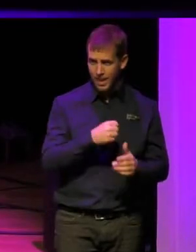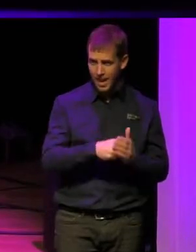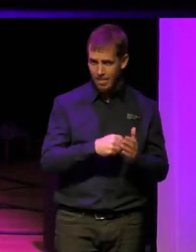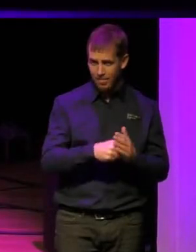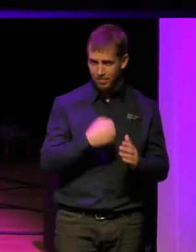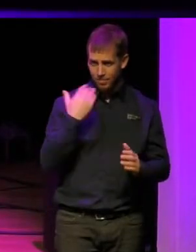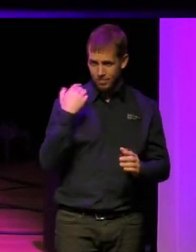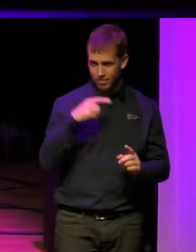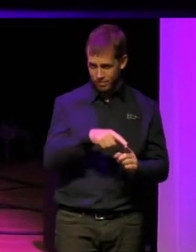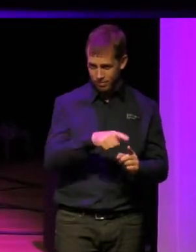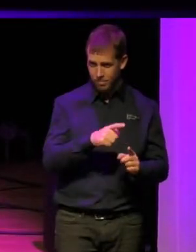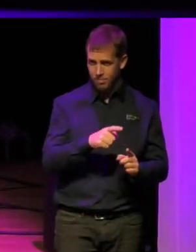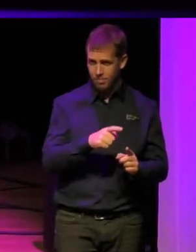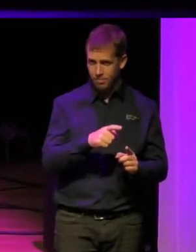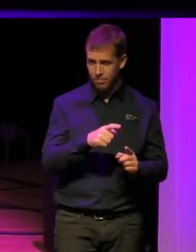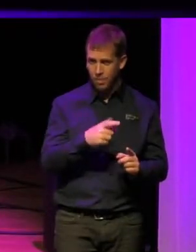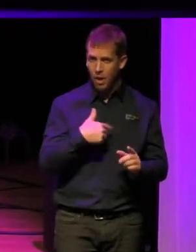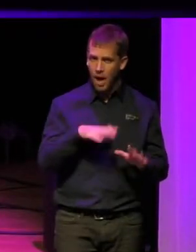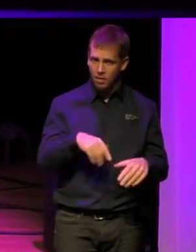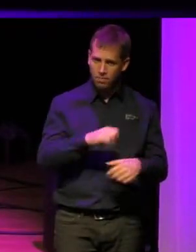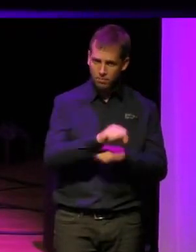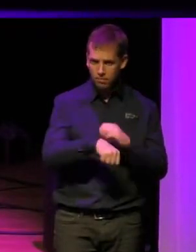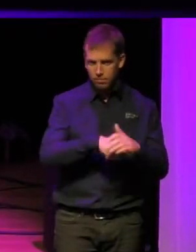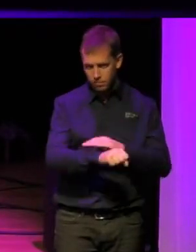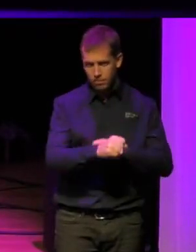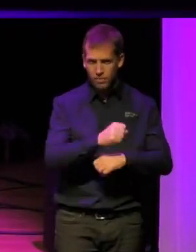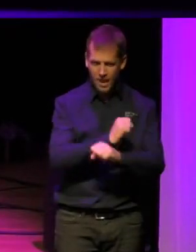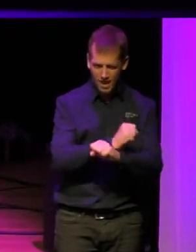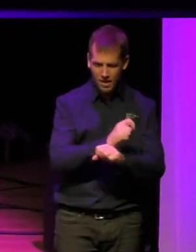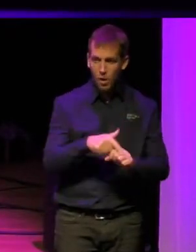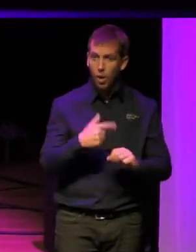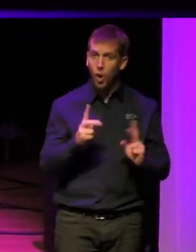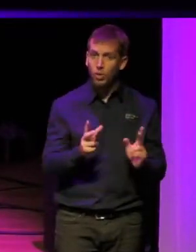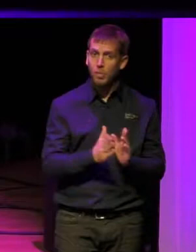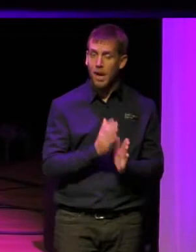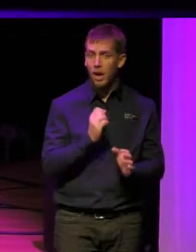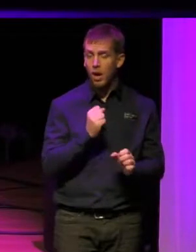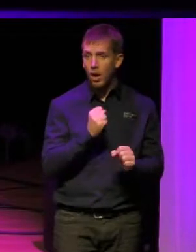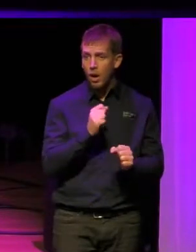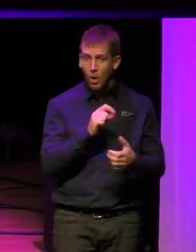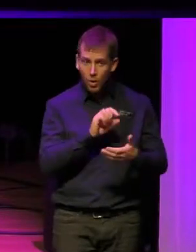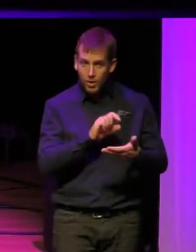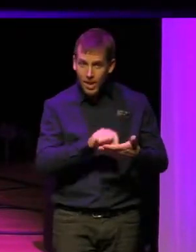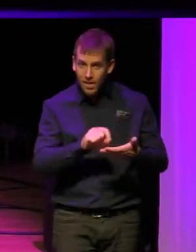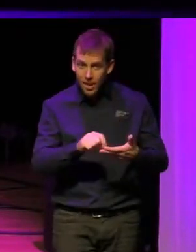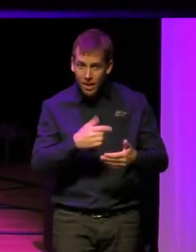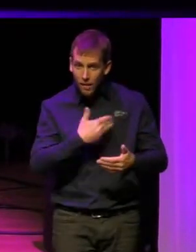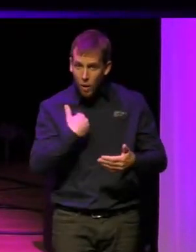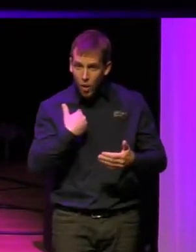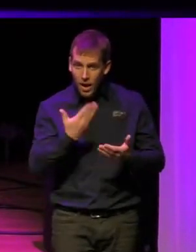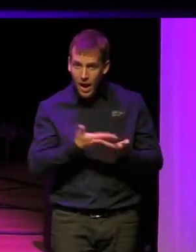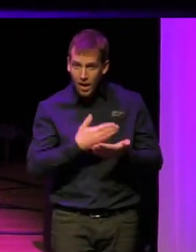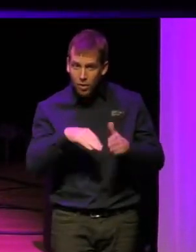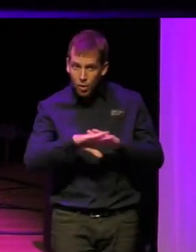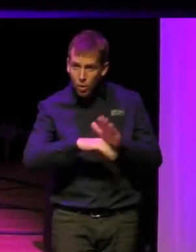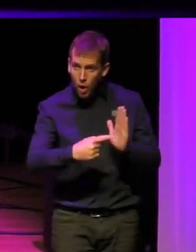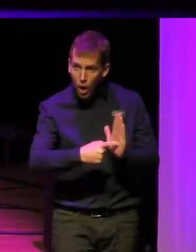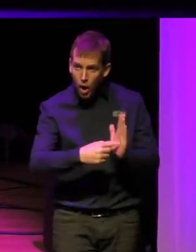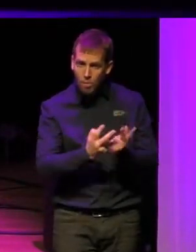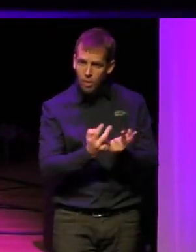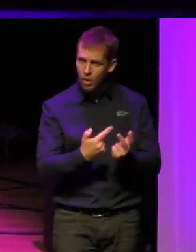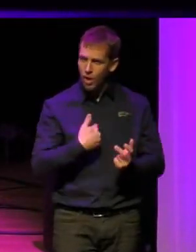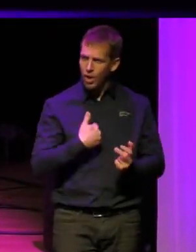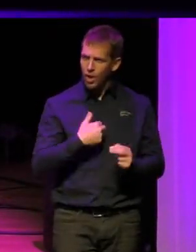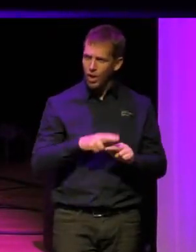for 3 months. I was part of drafting the Constitution. So I truly believe that we have a great country, great democracy, and we have